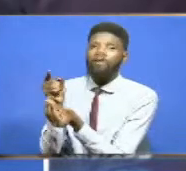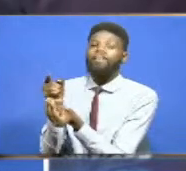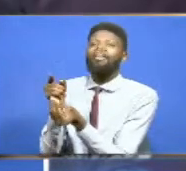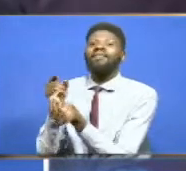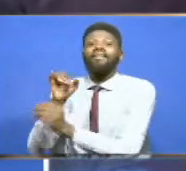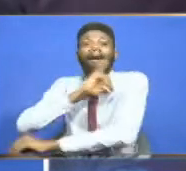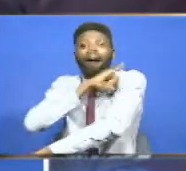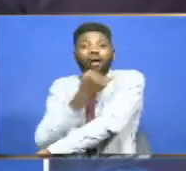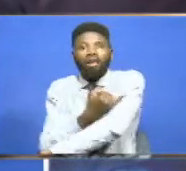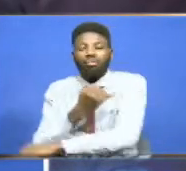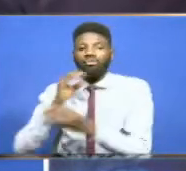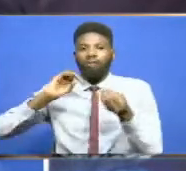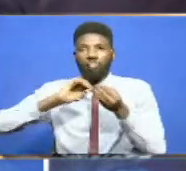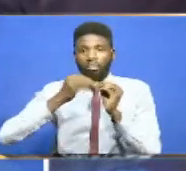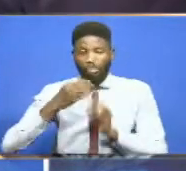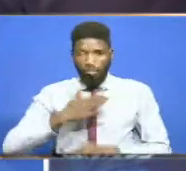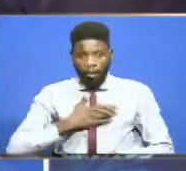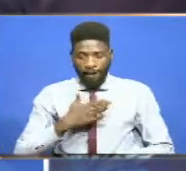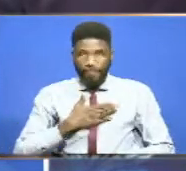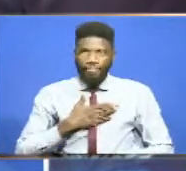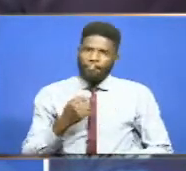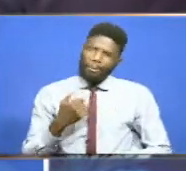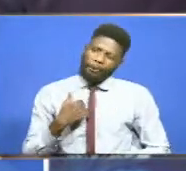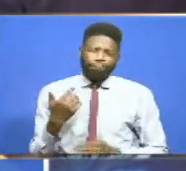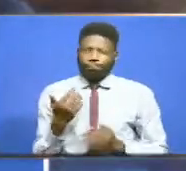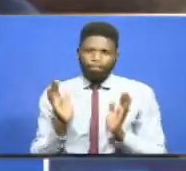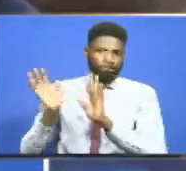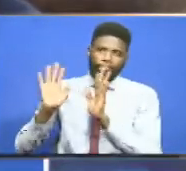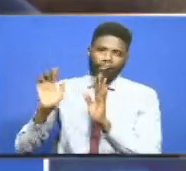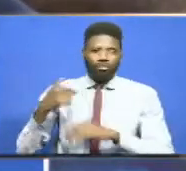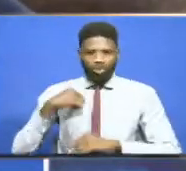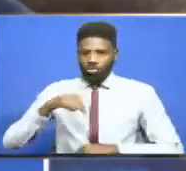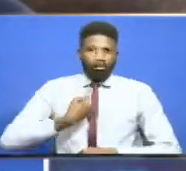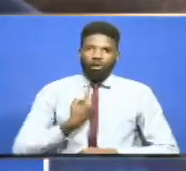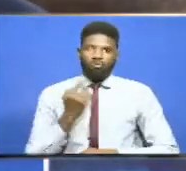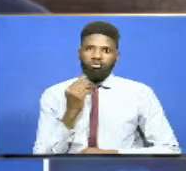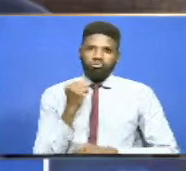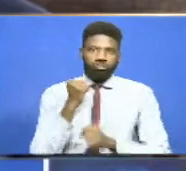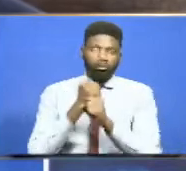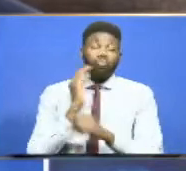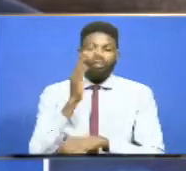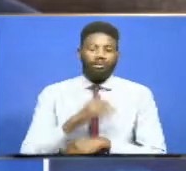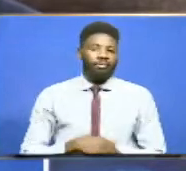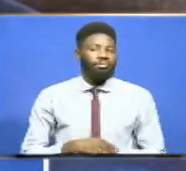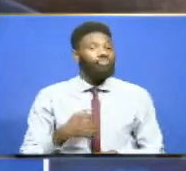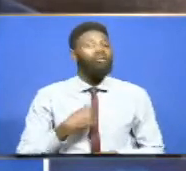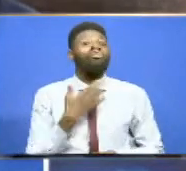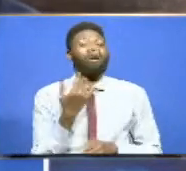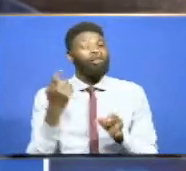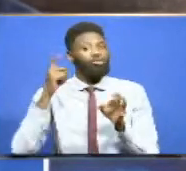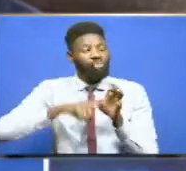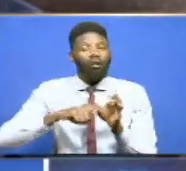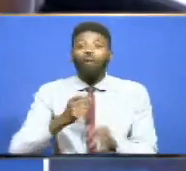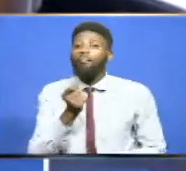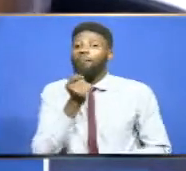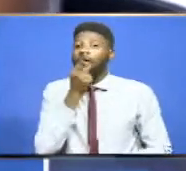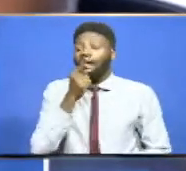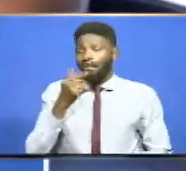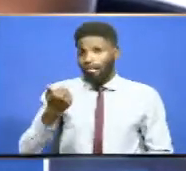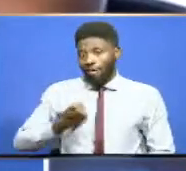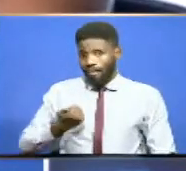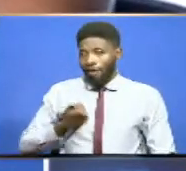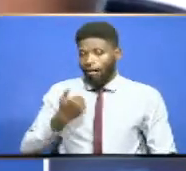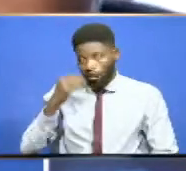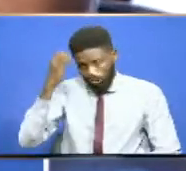indexed number. I tensed up and said I'll do it myself. I'd like to join my girls on direct.